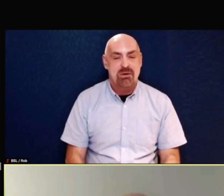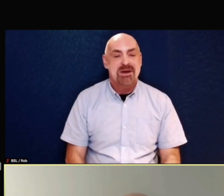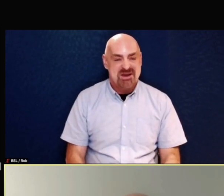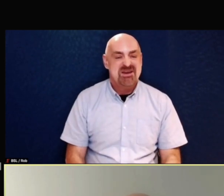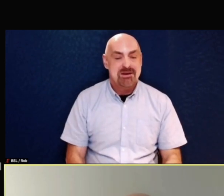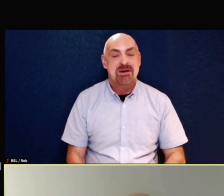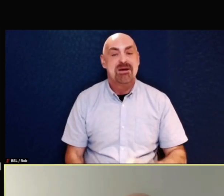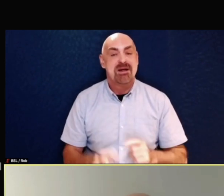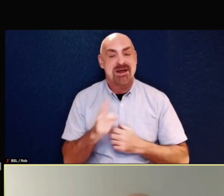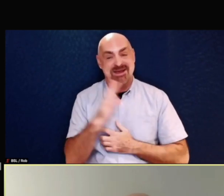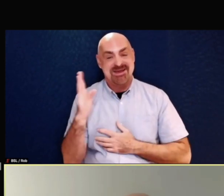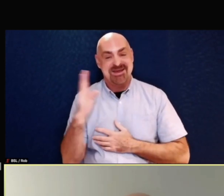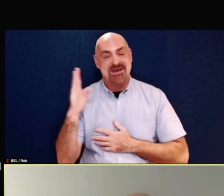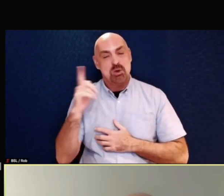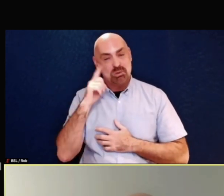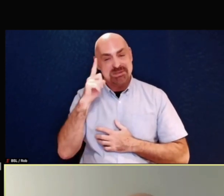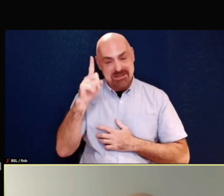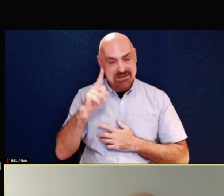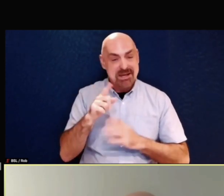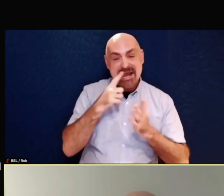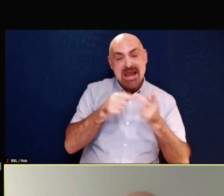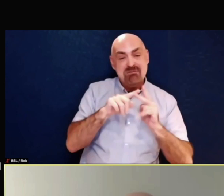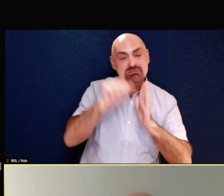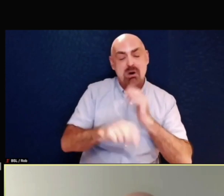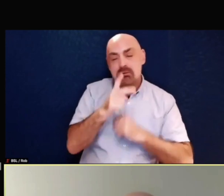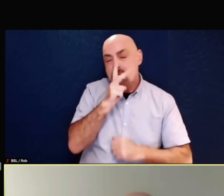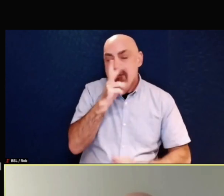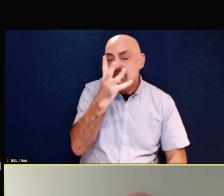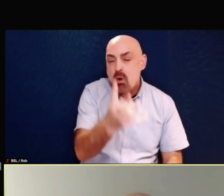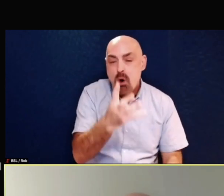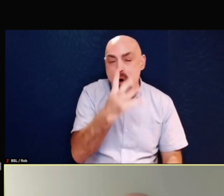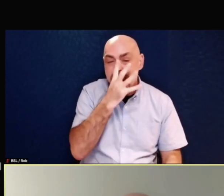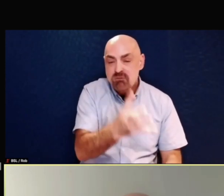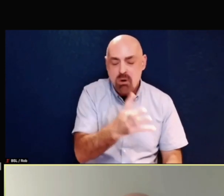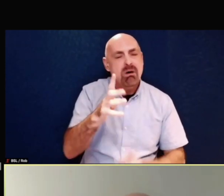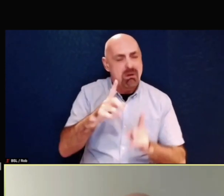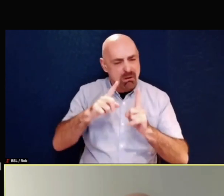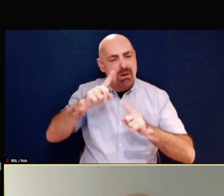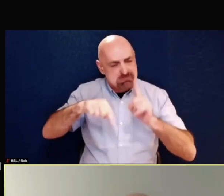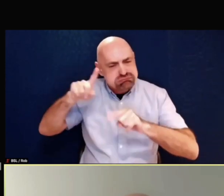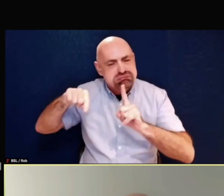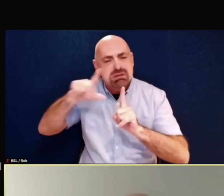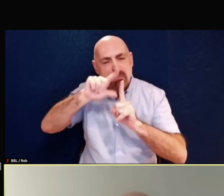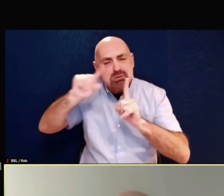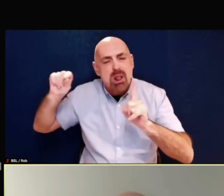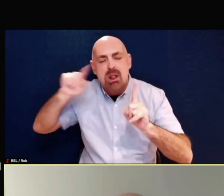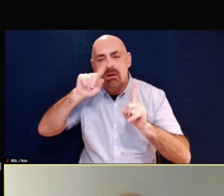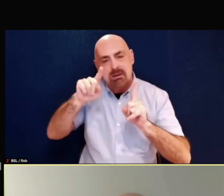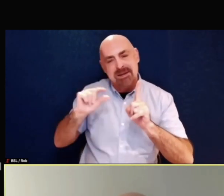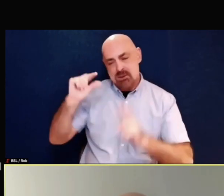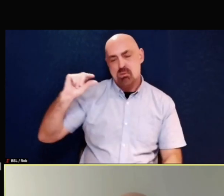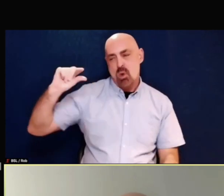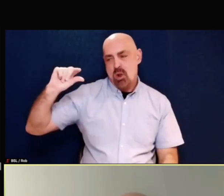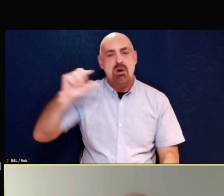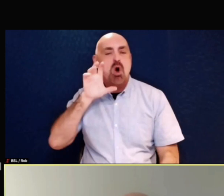right-hand side of this slide, you'll see if we start intervening at the age of 4, we've got a range of possibilities represented by the small